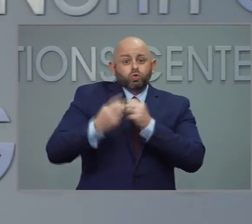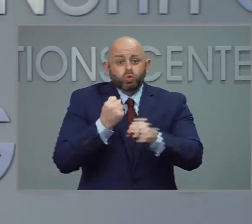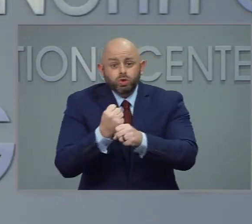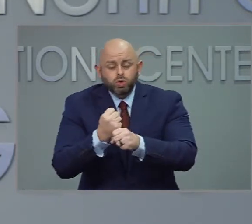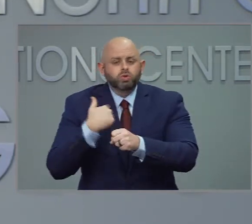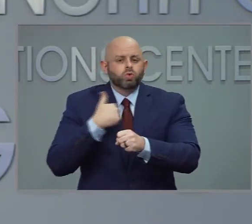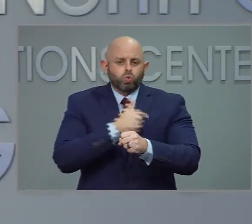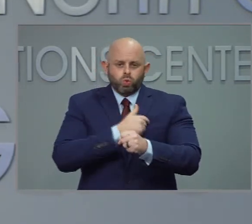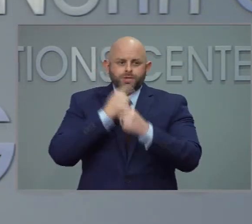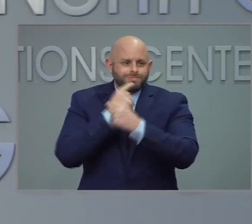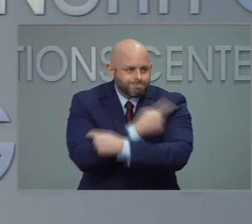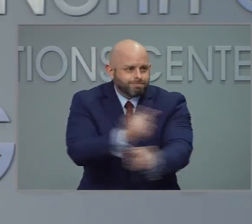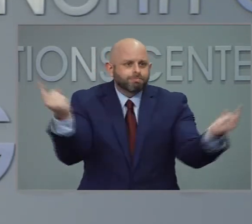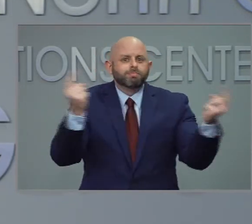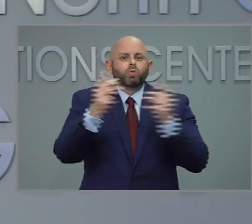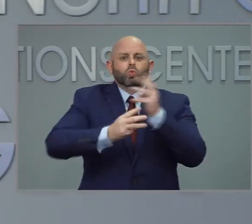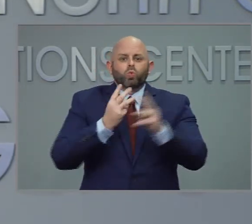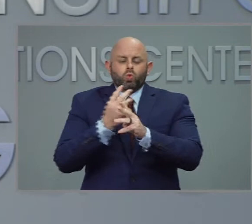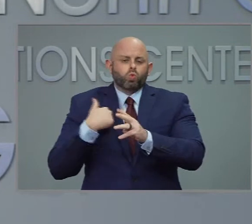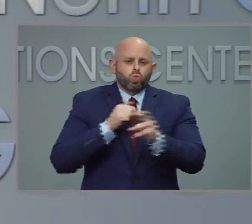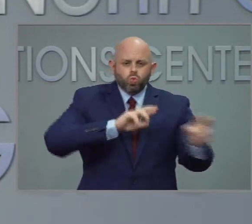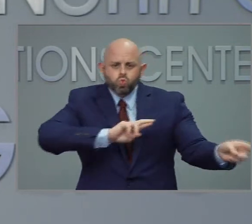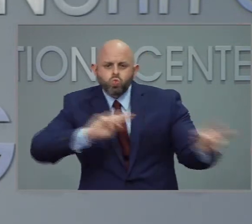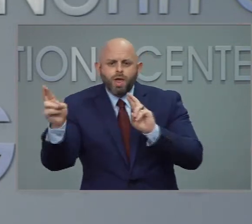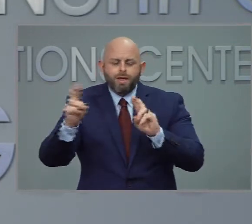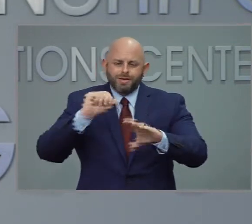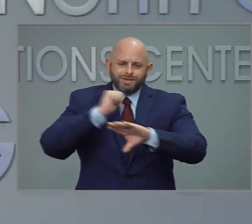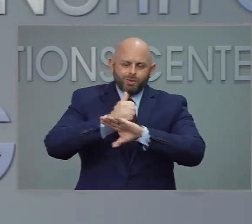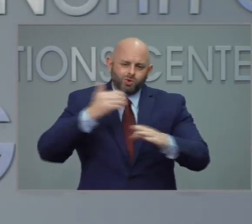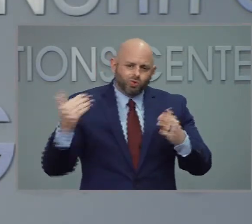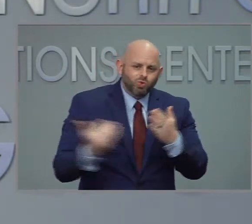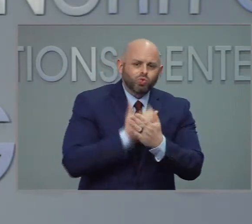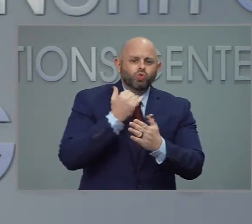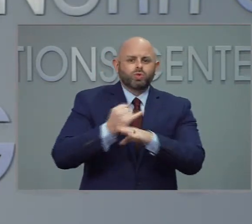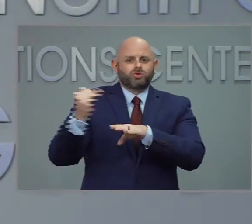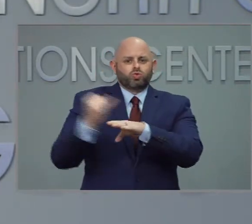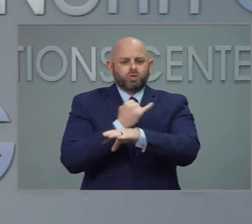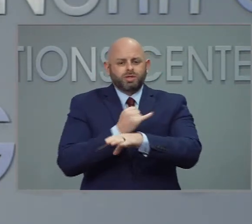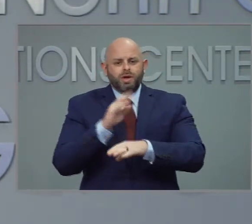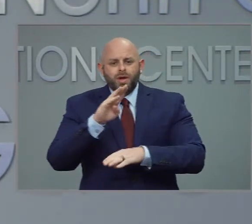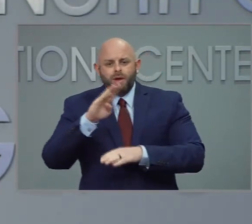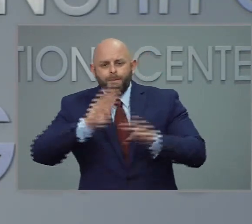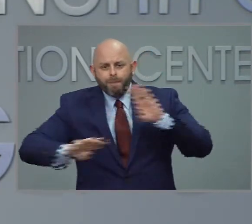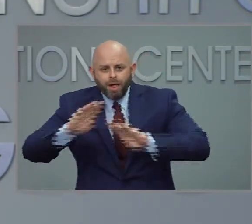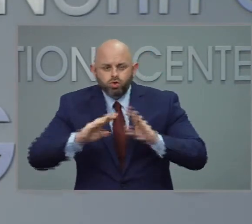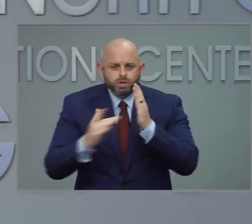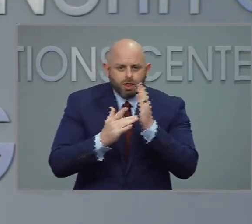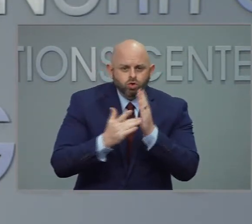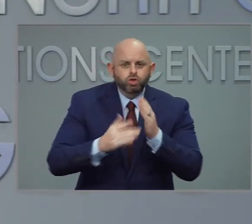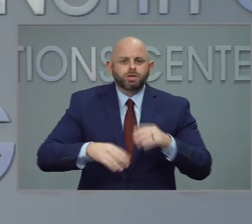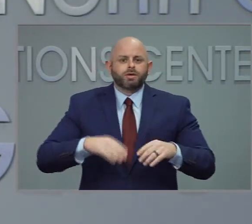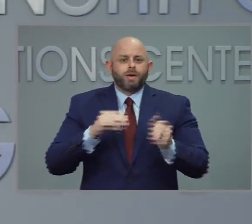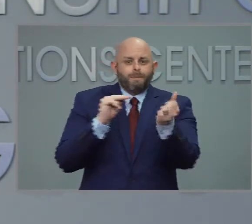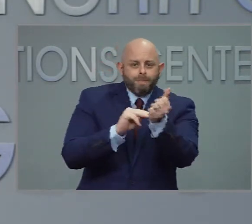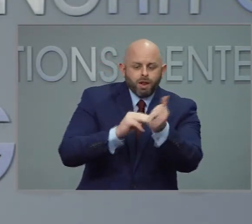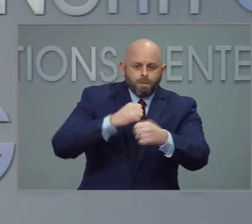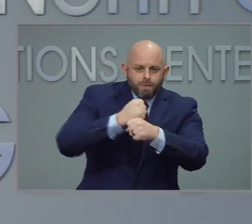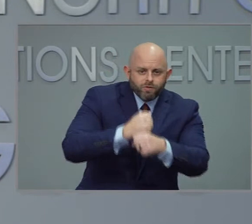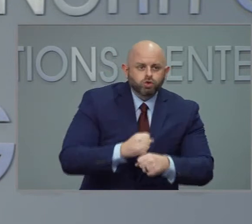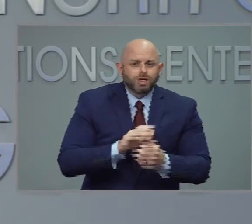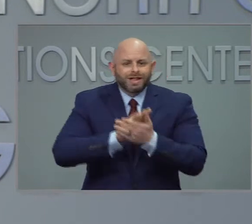and linking to new industries, biotechnology research, medical manufacturing, clean energy